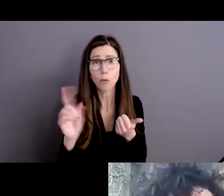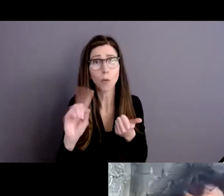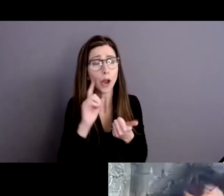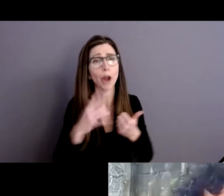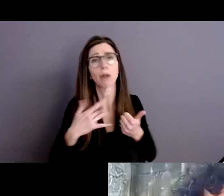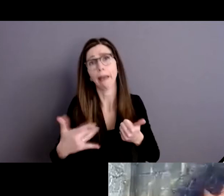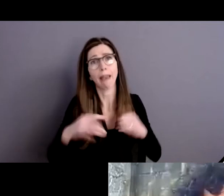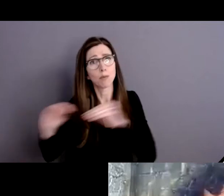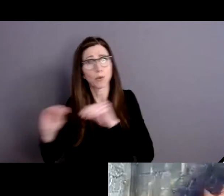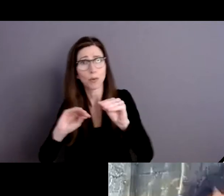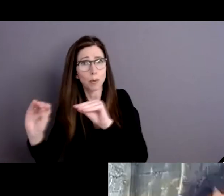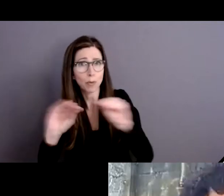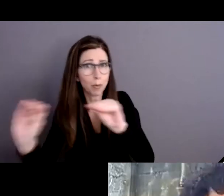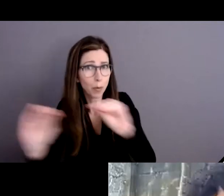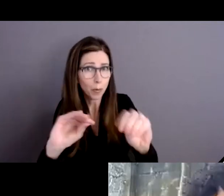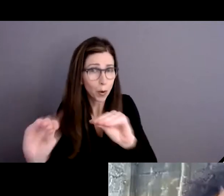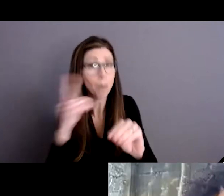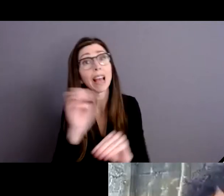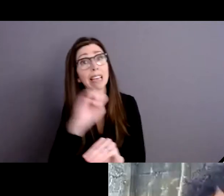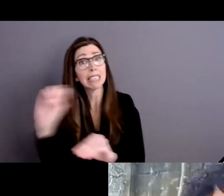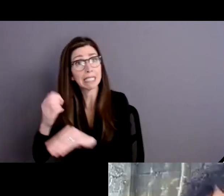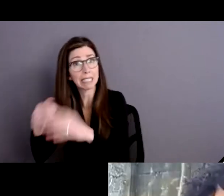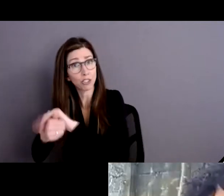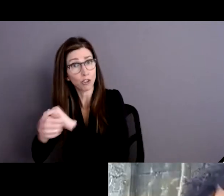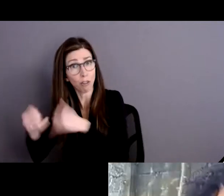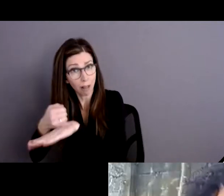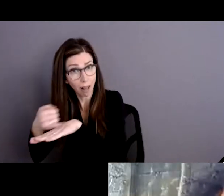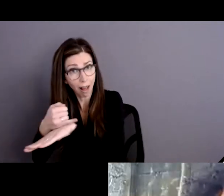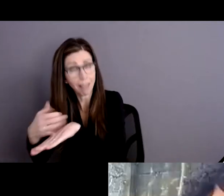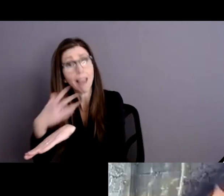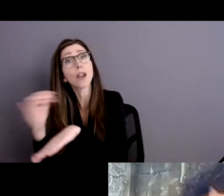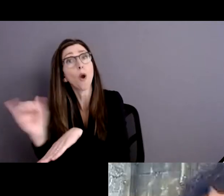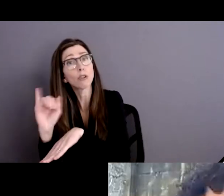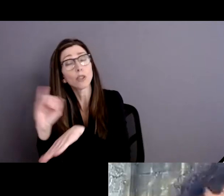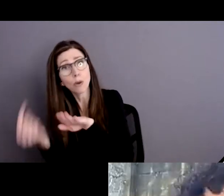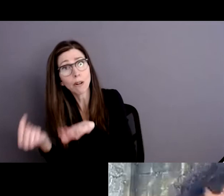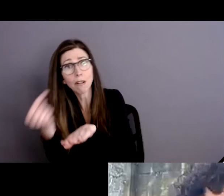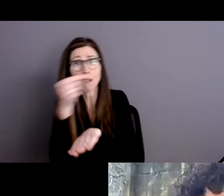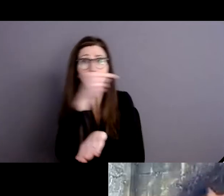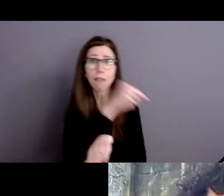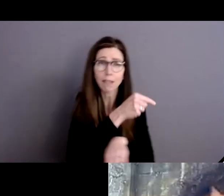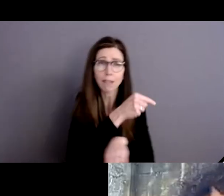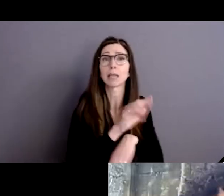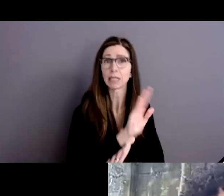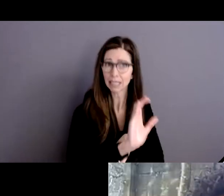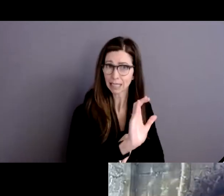of Turtle Island, as well as the interior of so-called British Columbia in